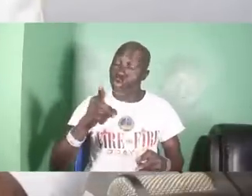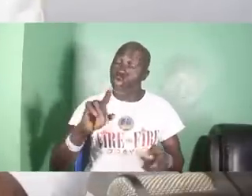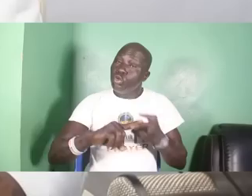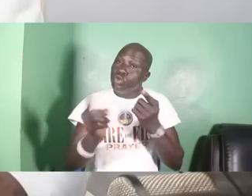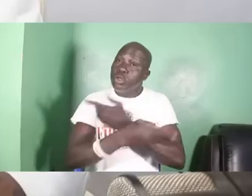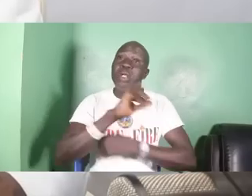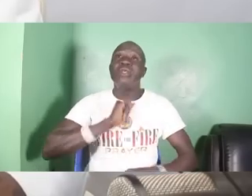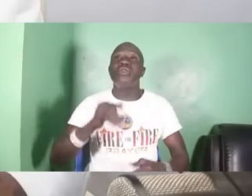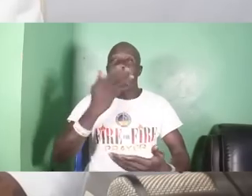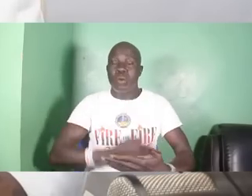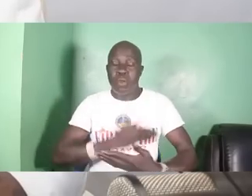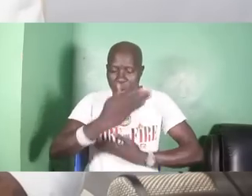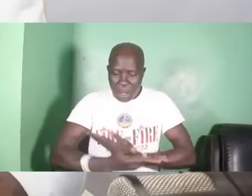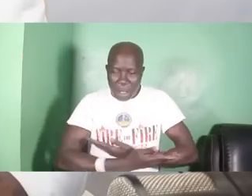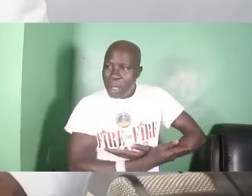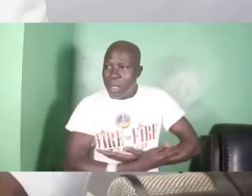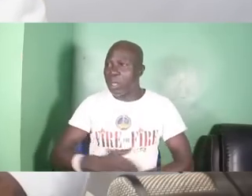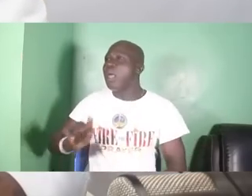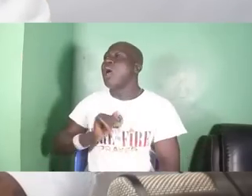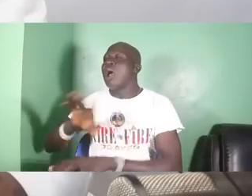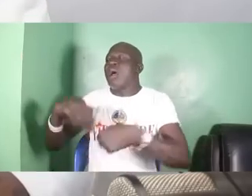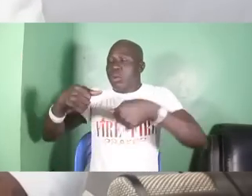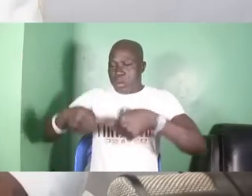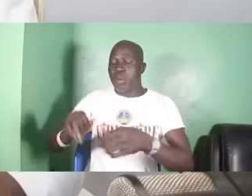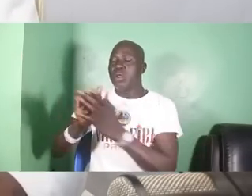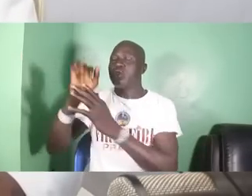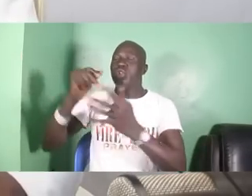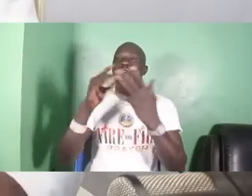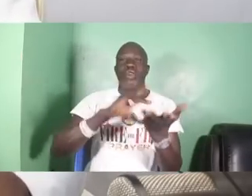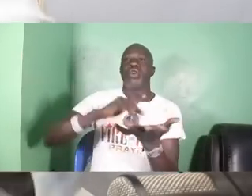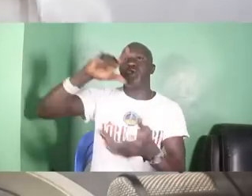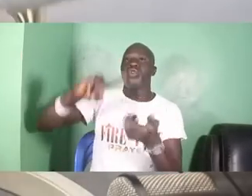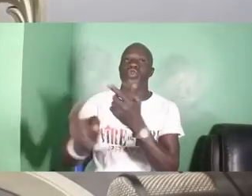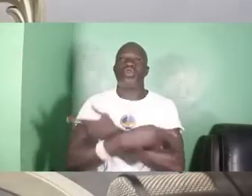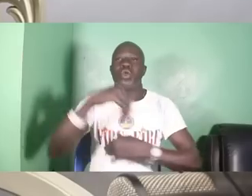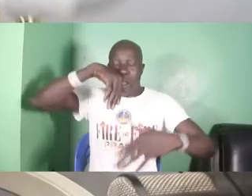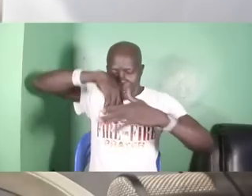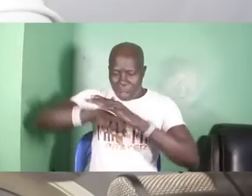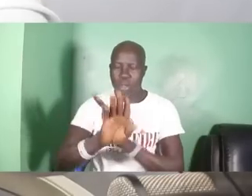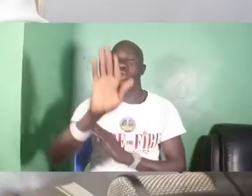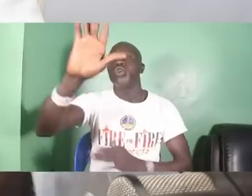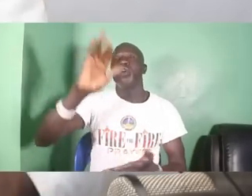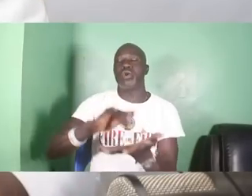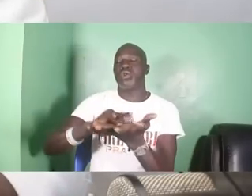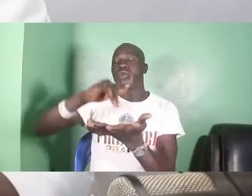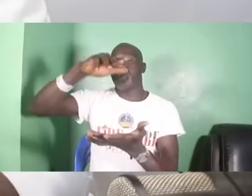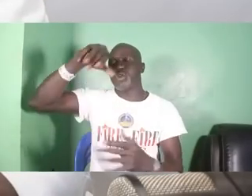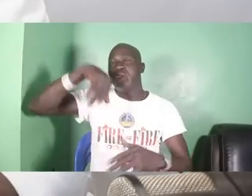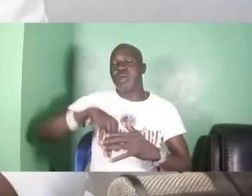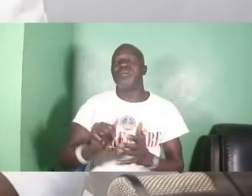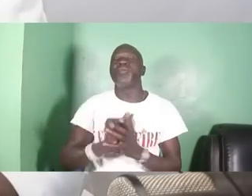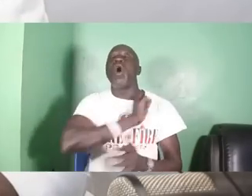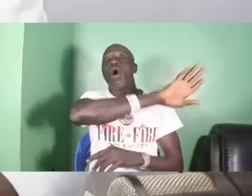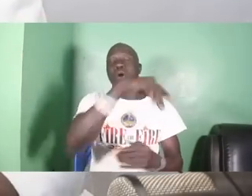Truly, today is a birthday. I establish your glory today. wonu ogo. Move it to your